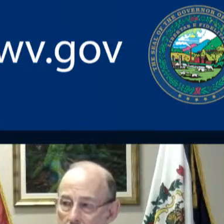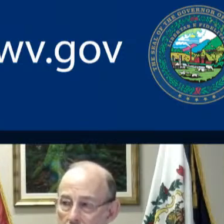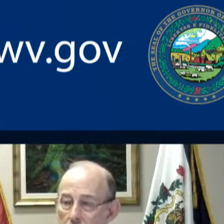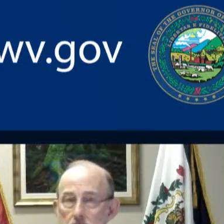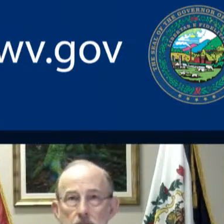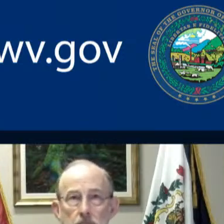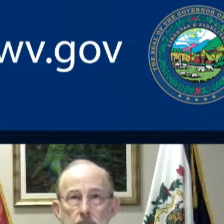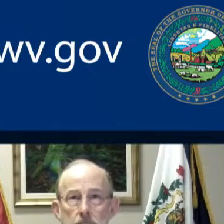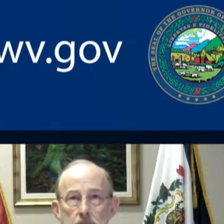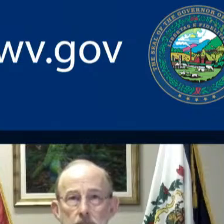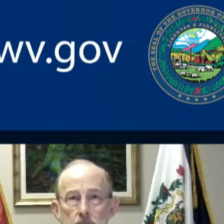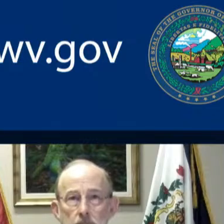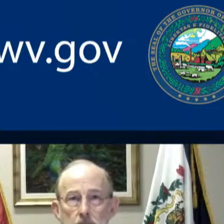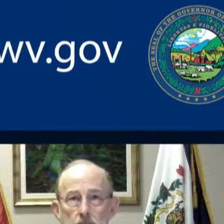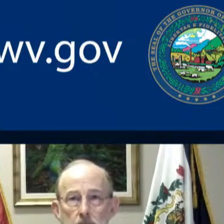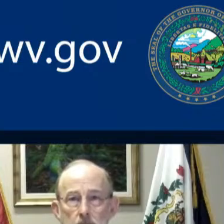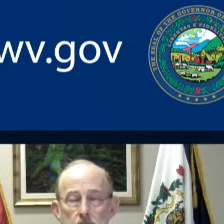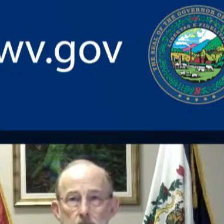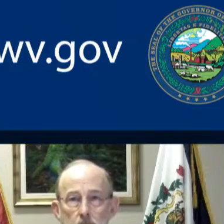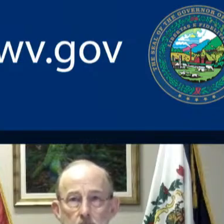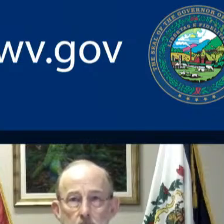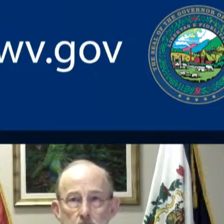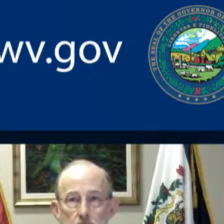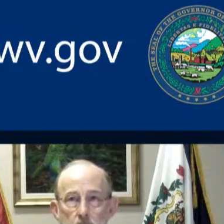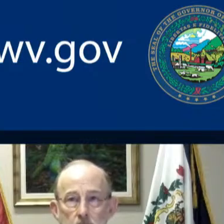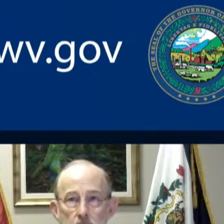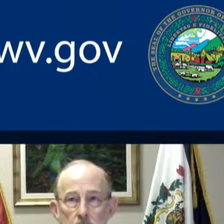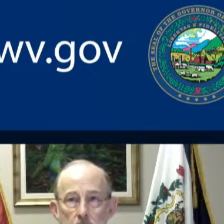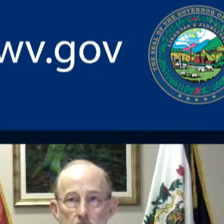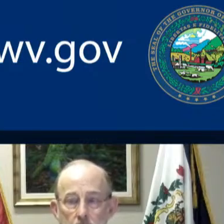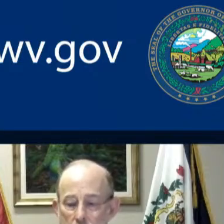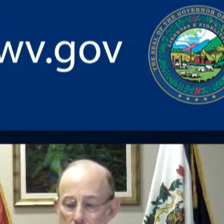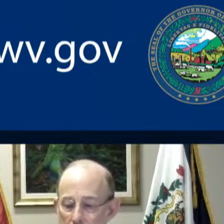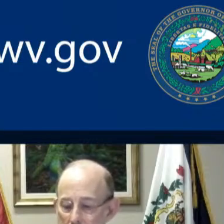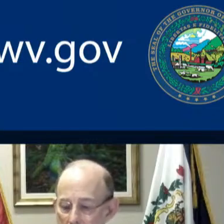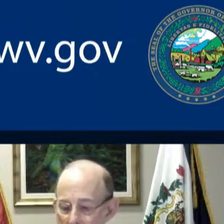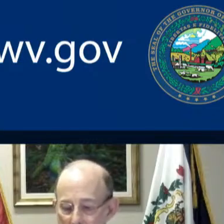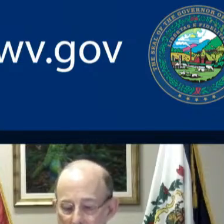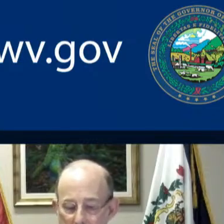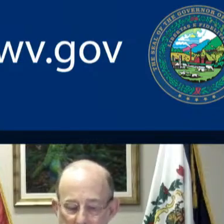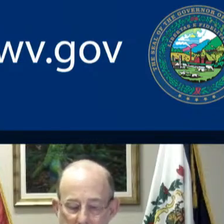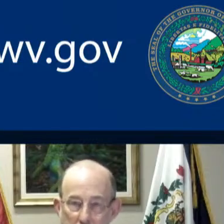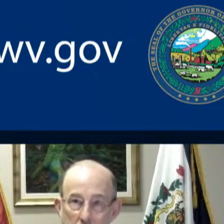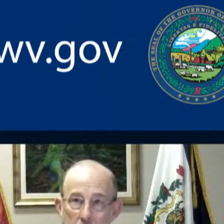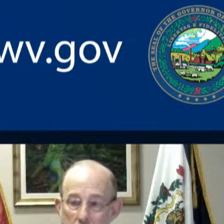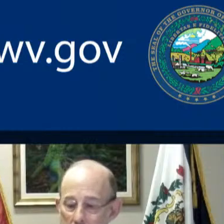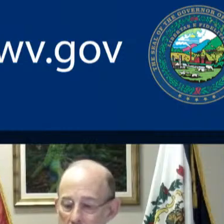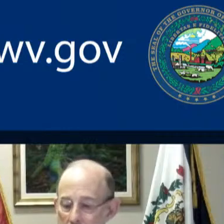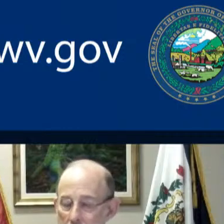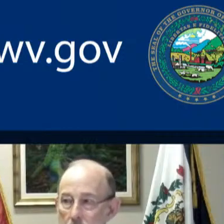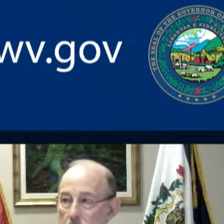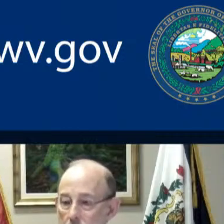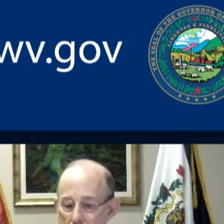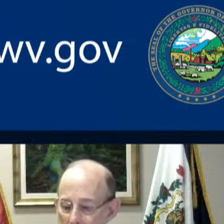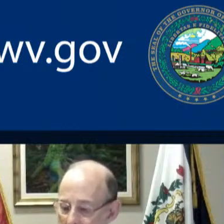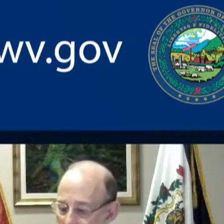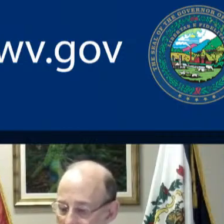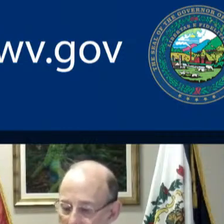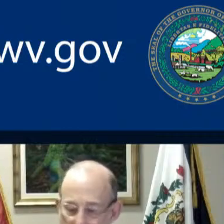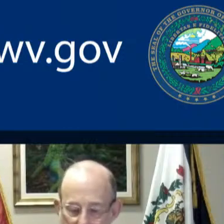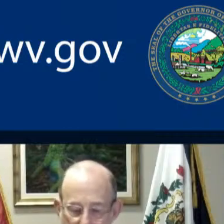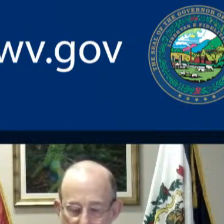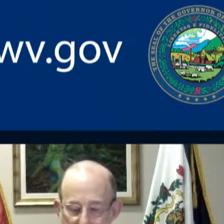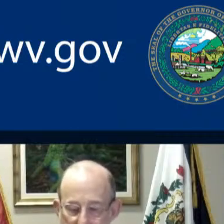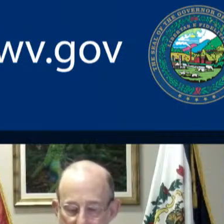benefits. Are those going to be continuing? Governor had some questions from Preston County on that to help continue to help those.